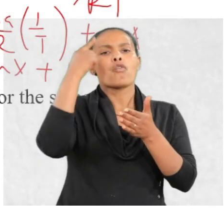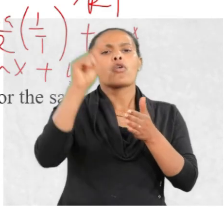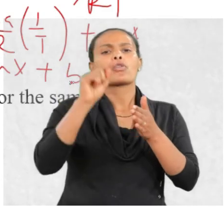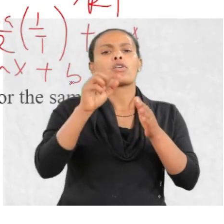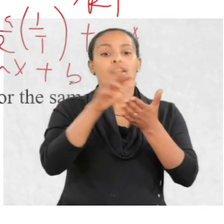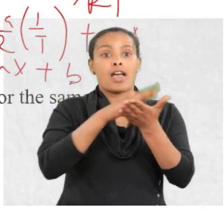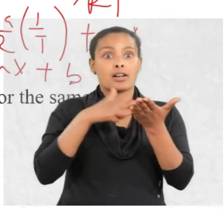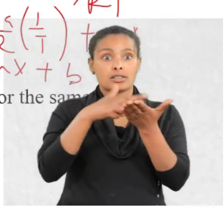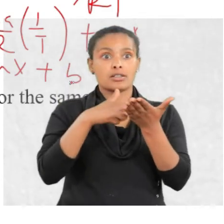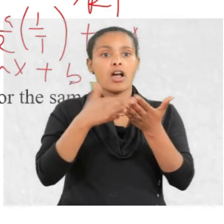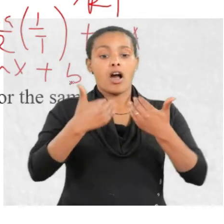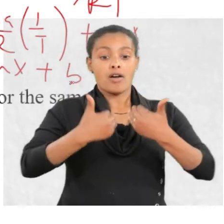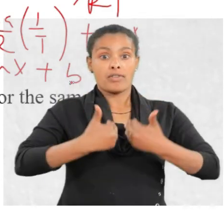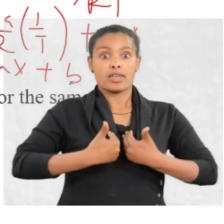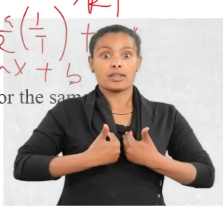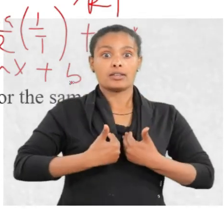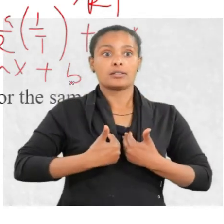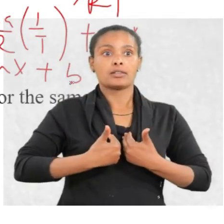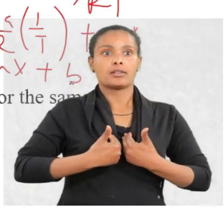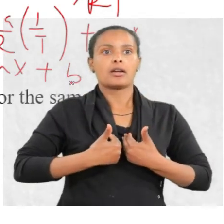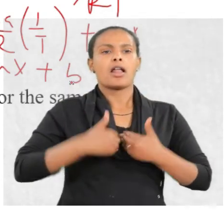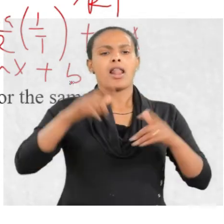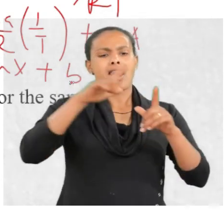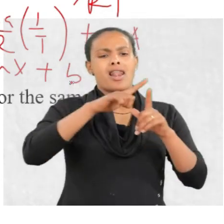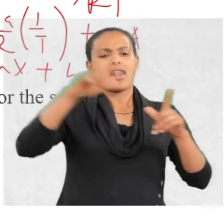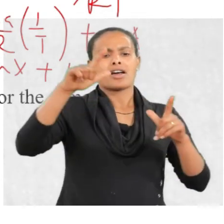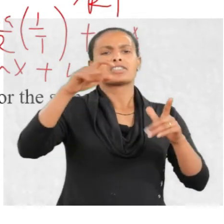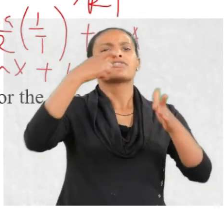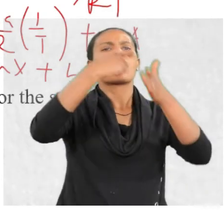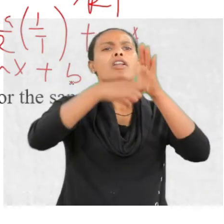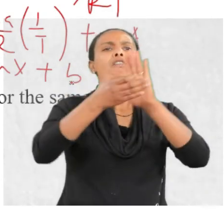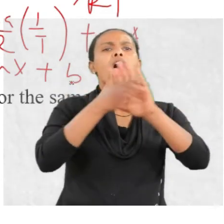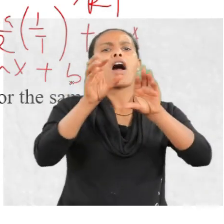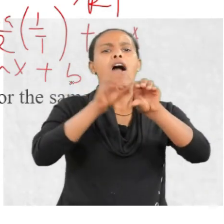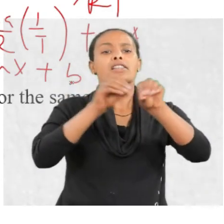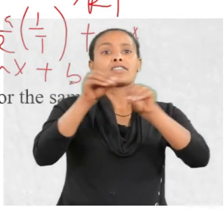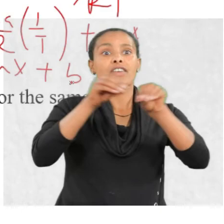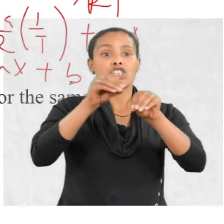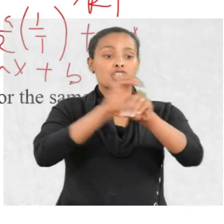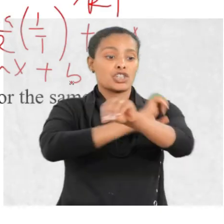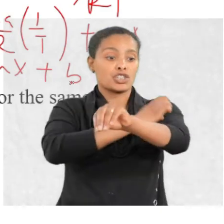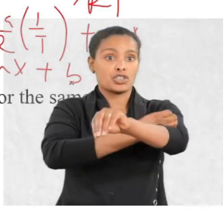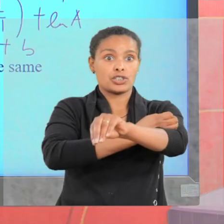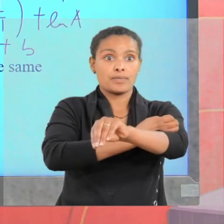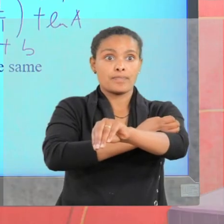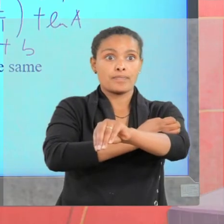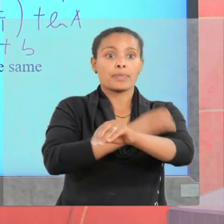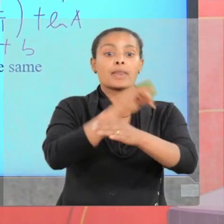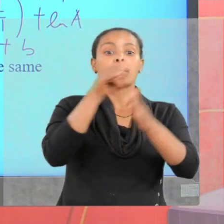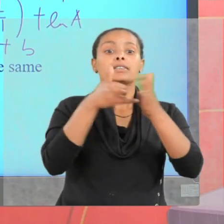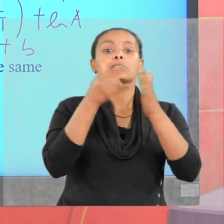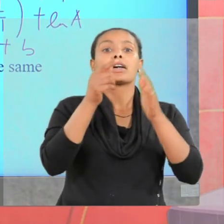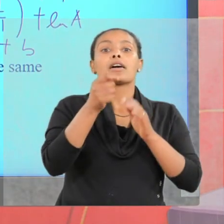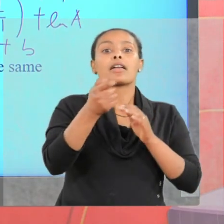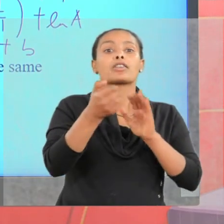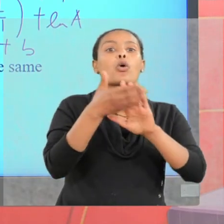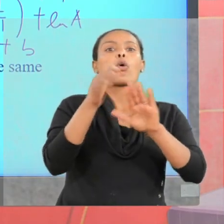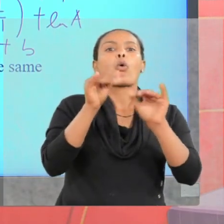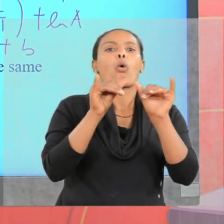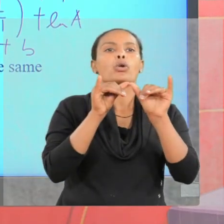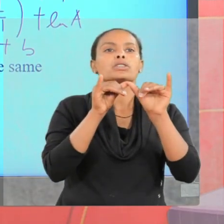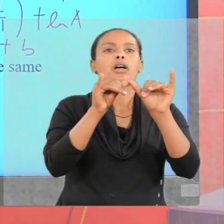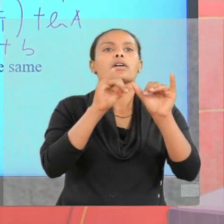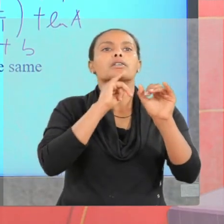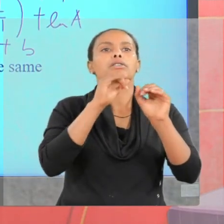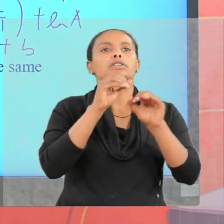for a reaction having large value of activation energy, its rate constant